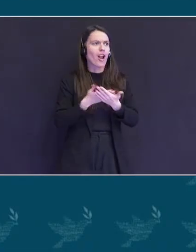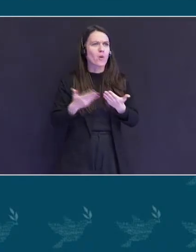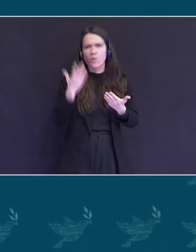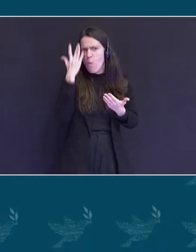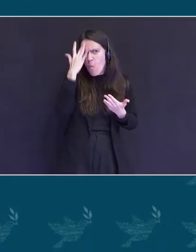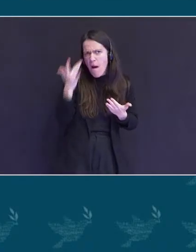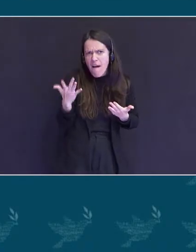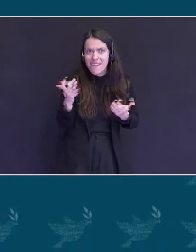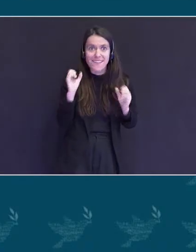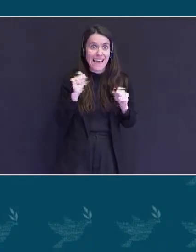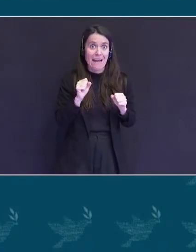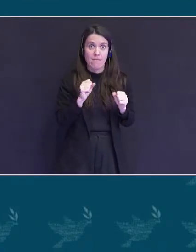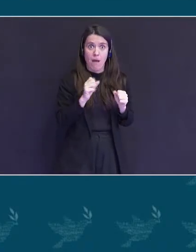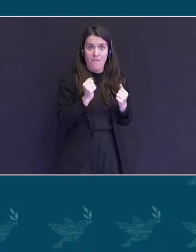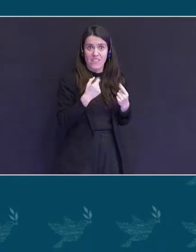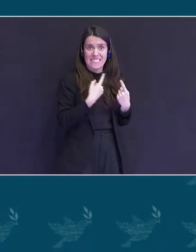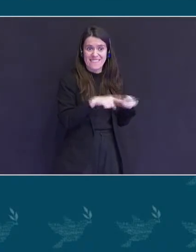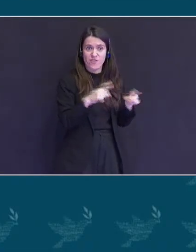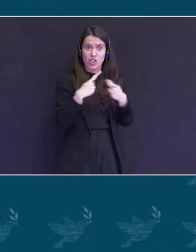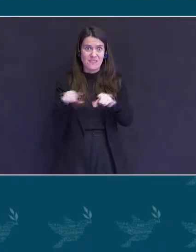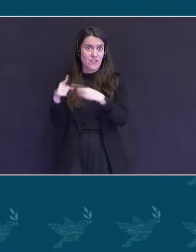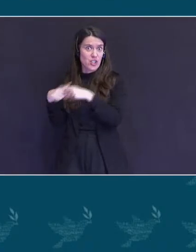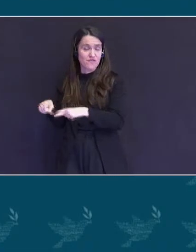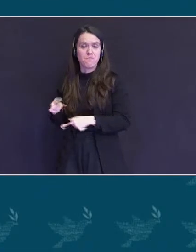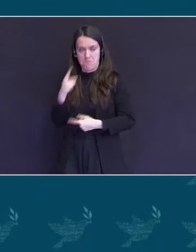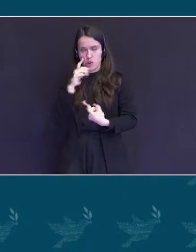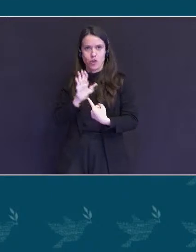languages? So if we go to the next slide.